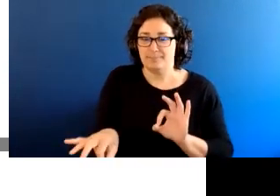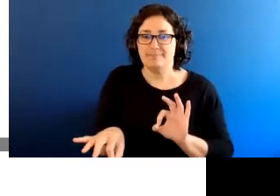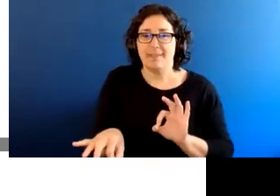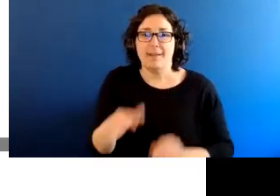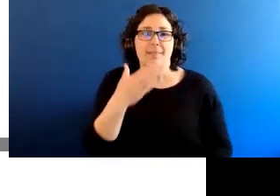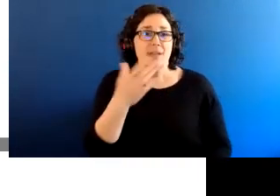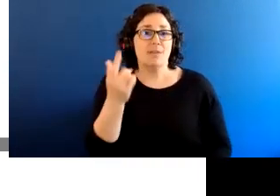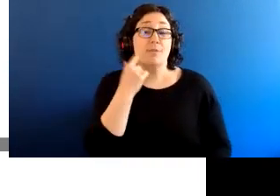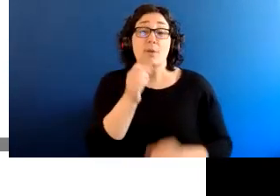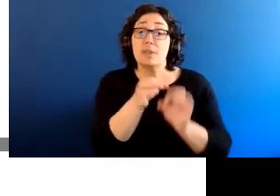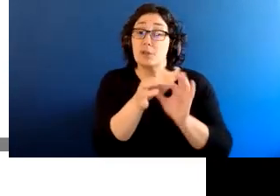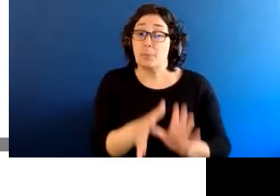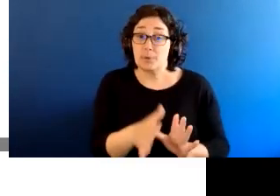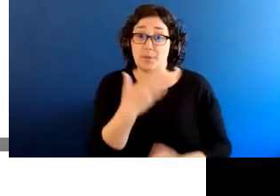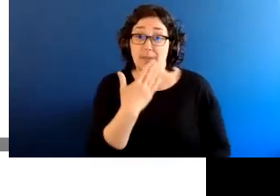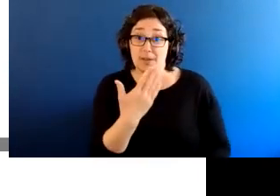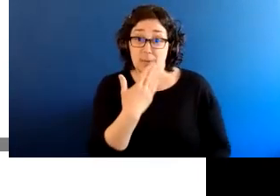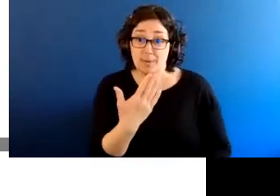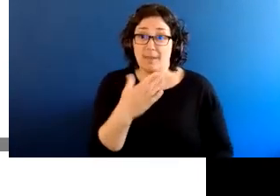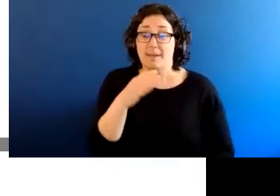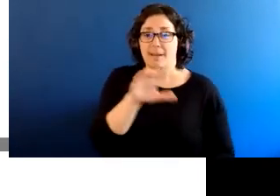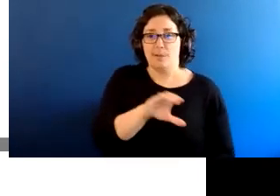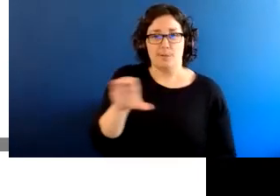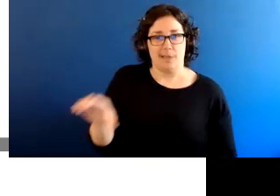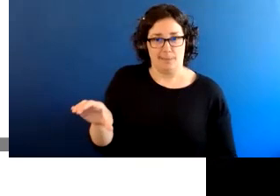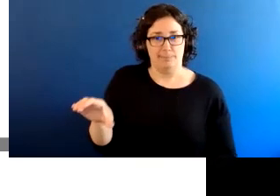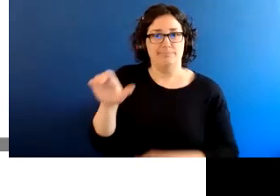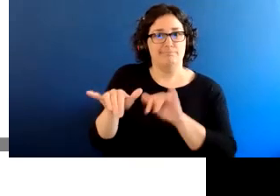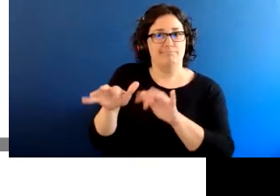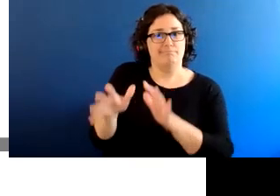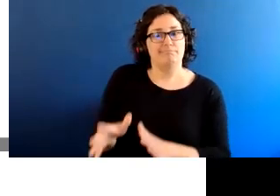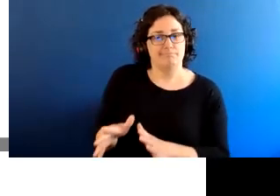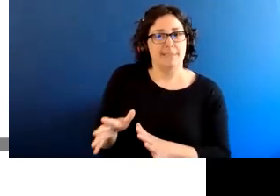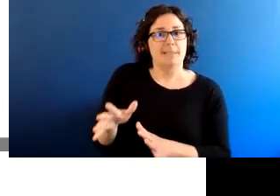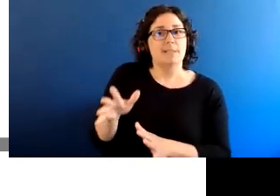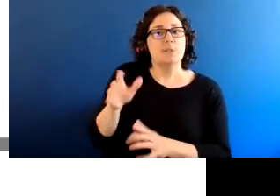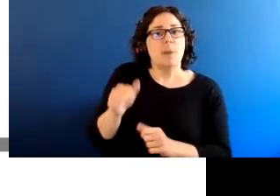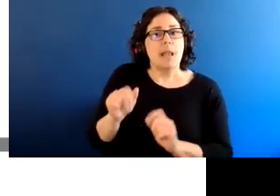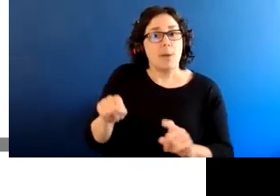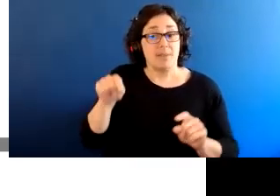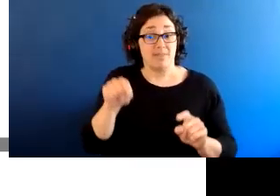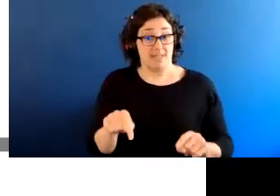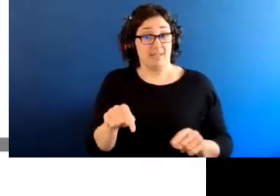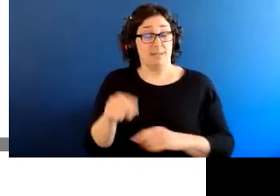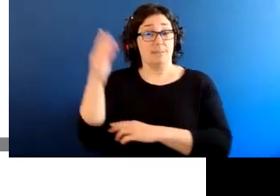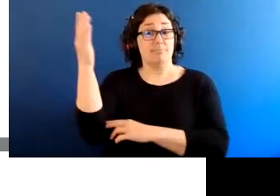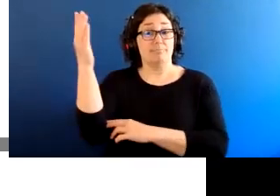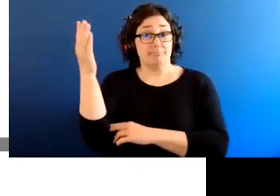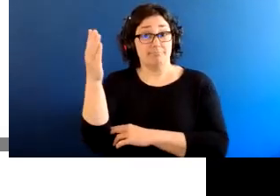our ASL interpreters and the closed captioning staff for allowing this session to be